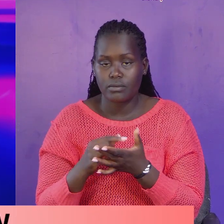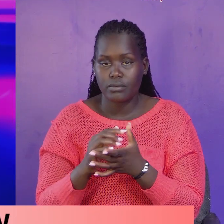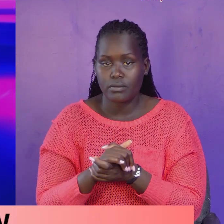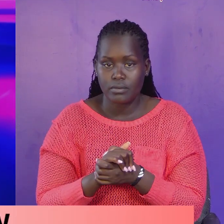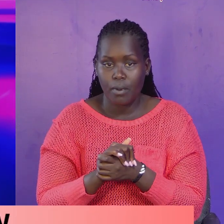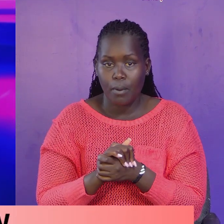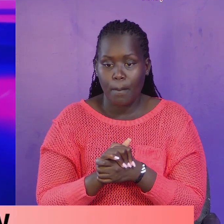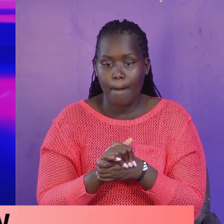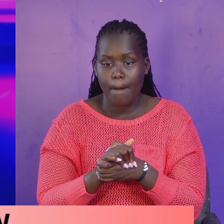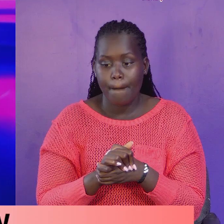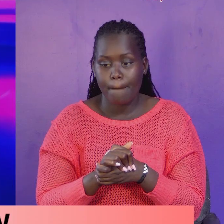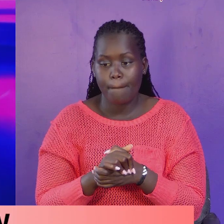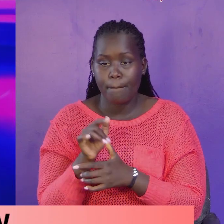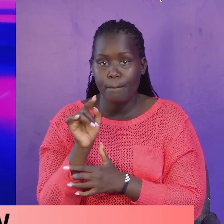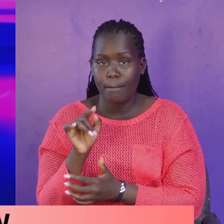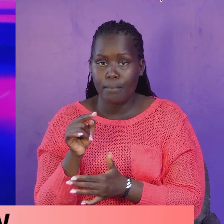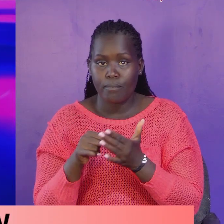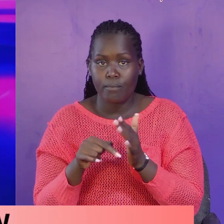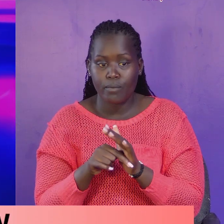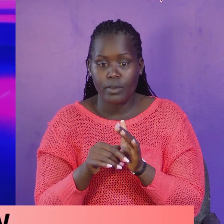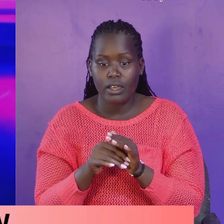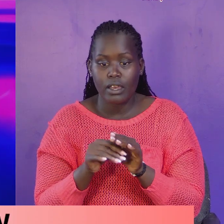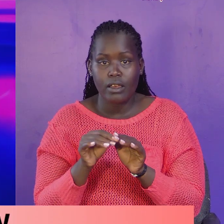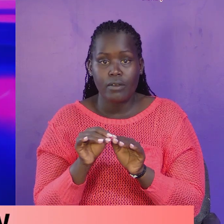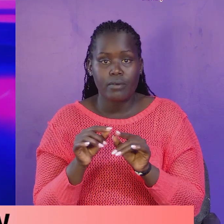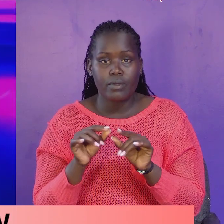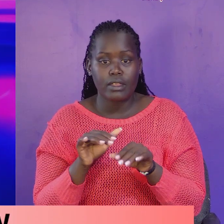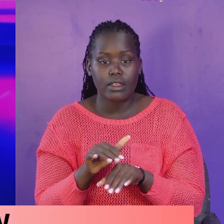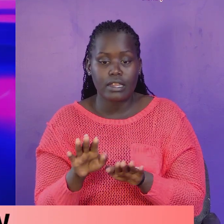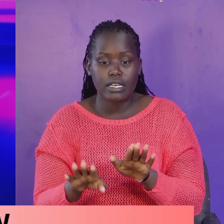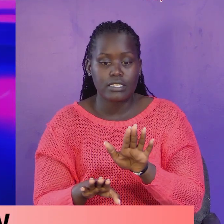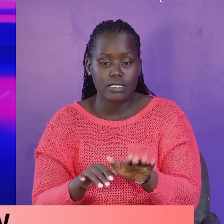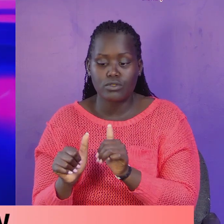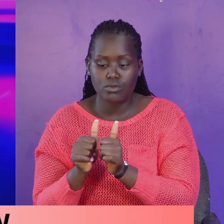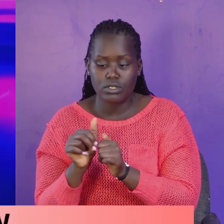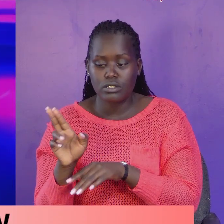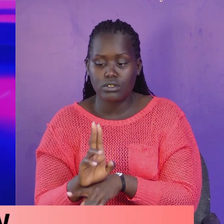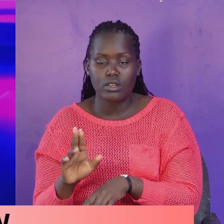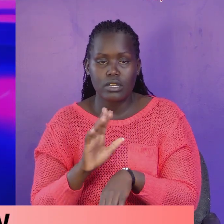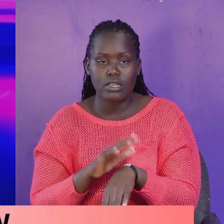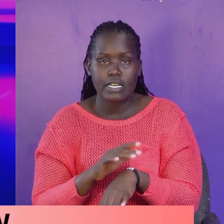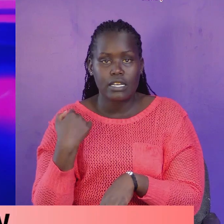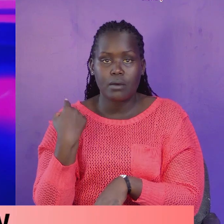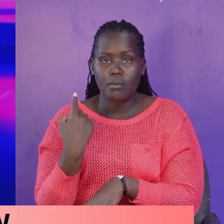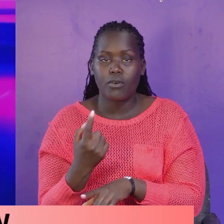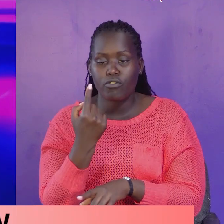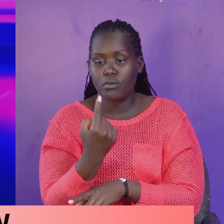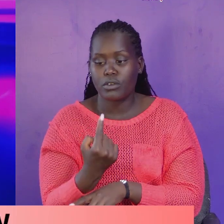You know, this is the criteria that is going to be used. They are taking number 1 from each